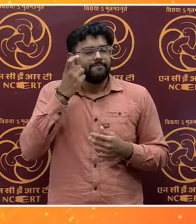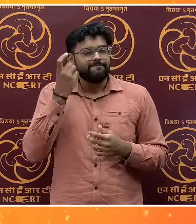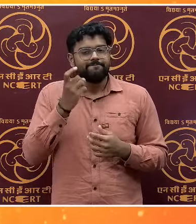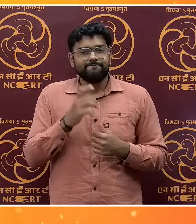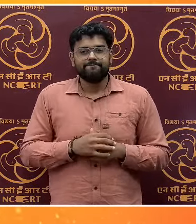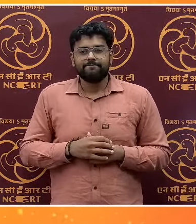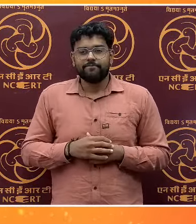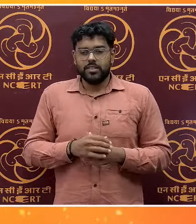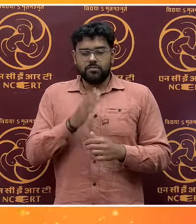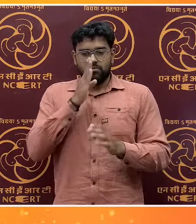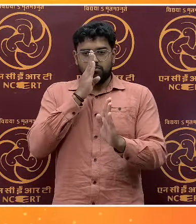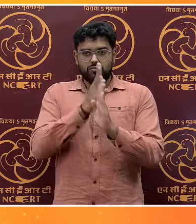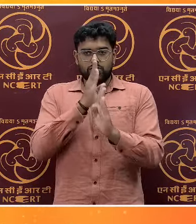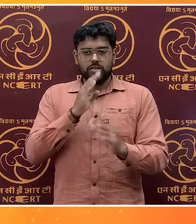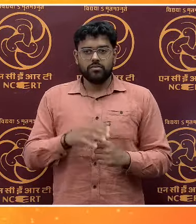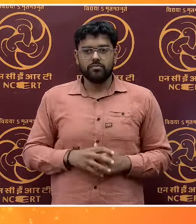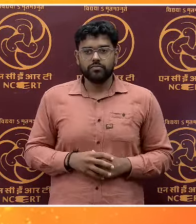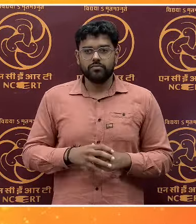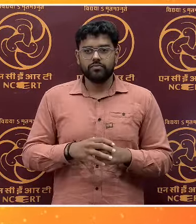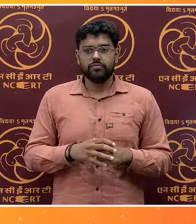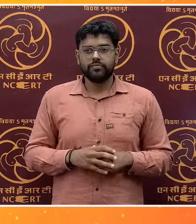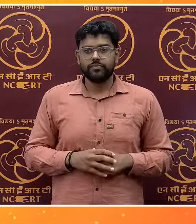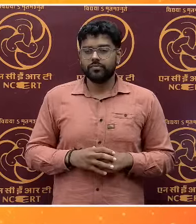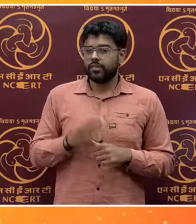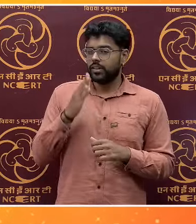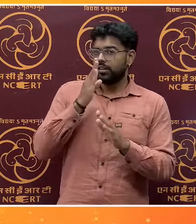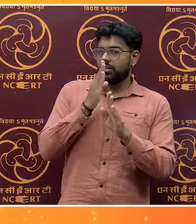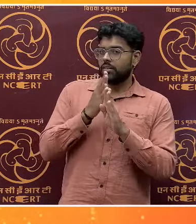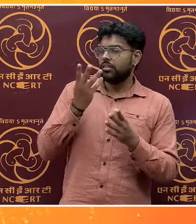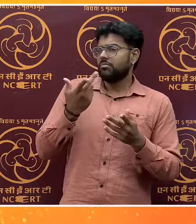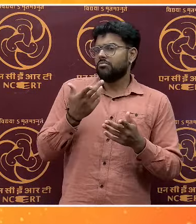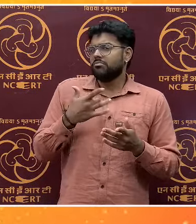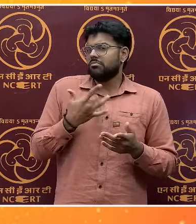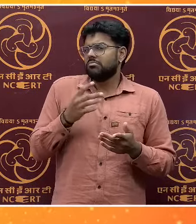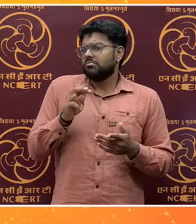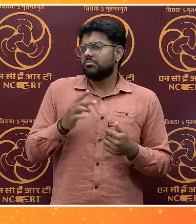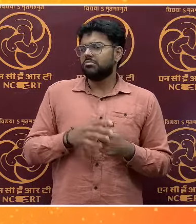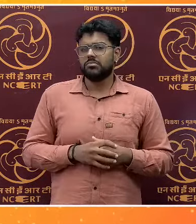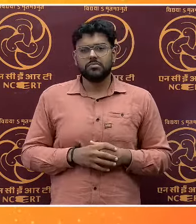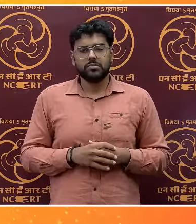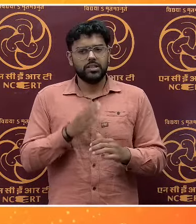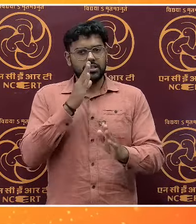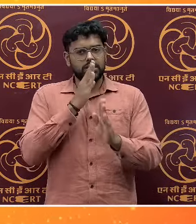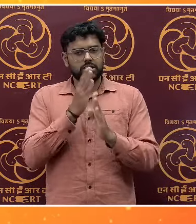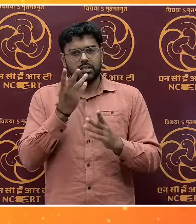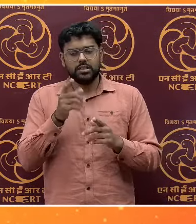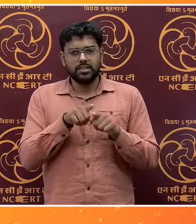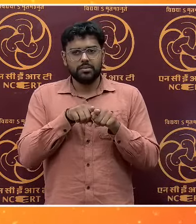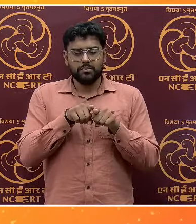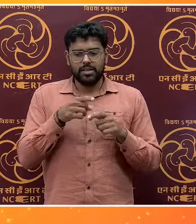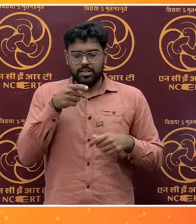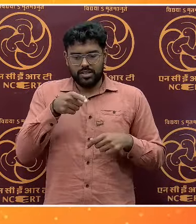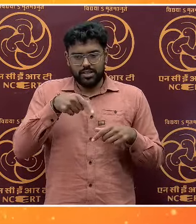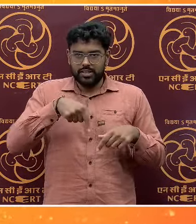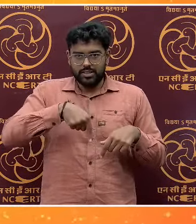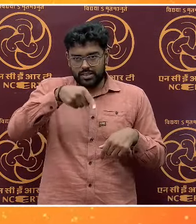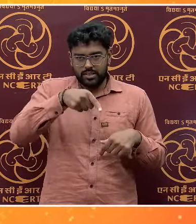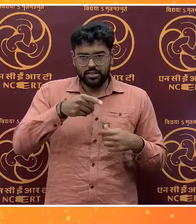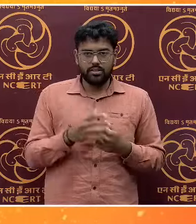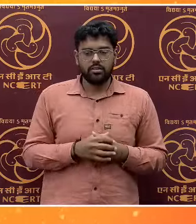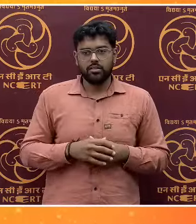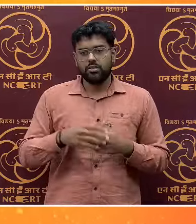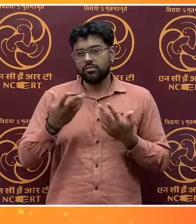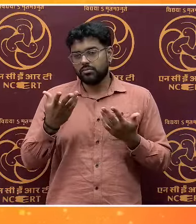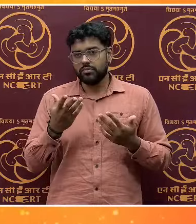like straight, Straight. uh, Straight in what sense? straight, and this is straight, and this